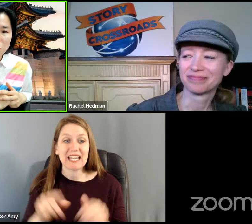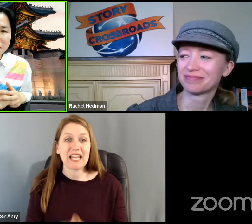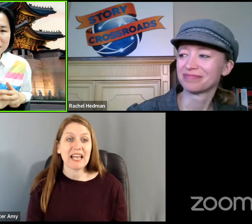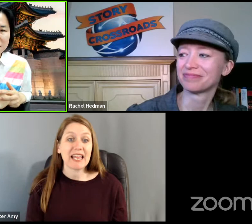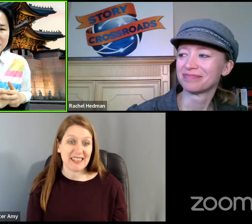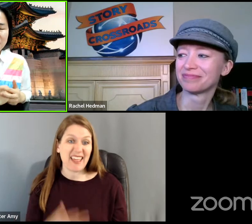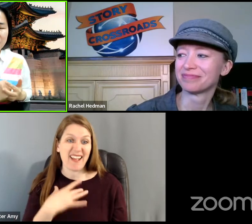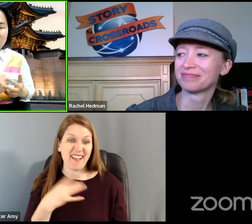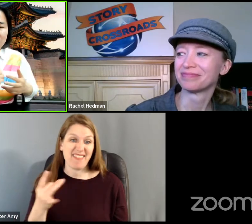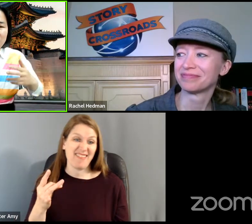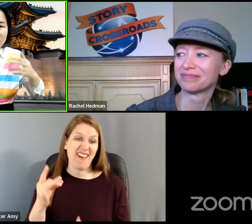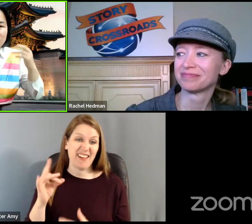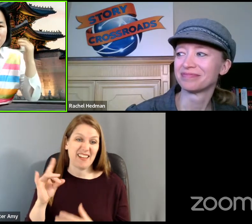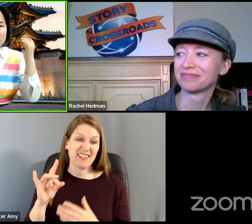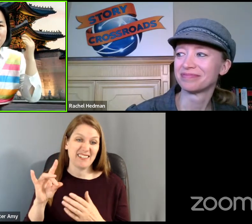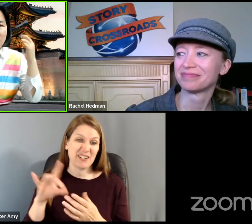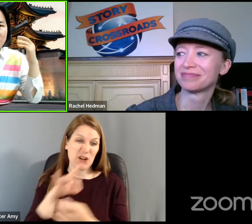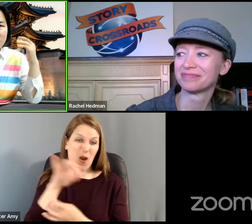ghost stories.